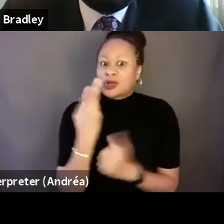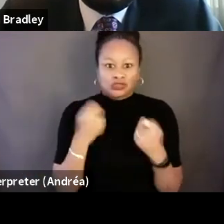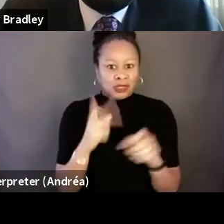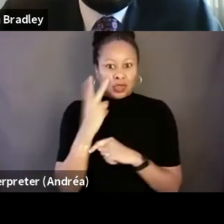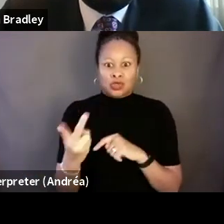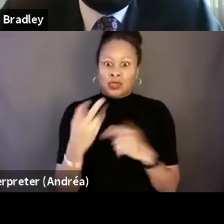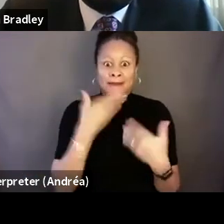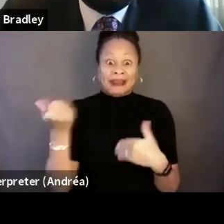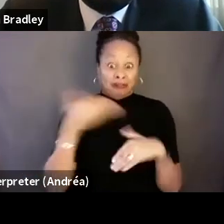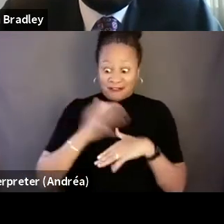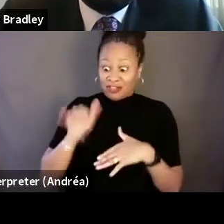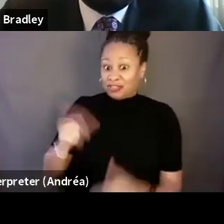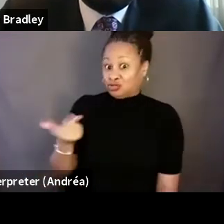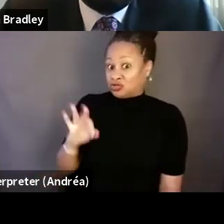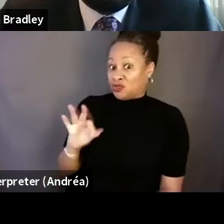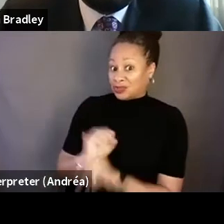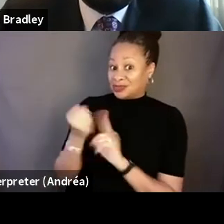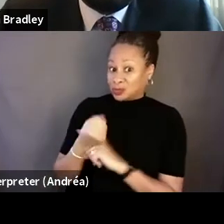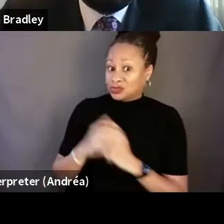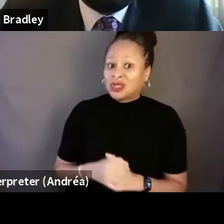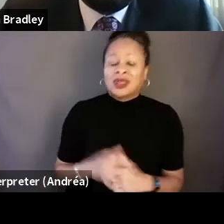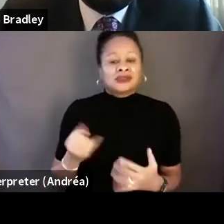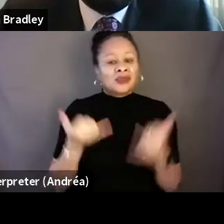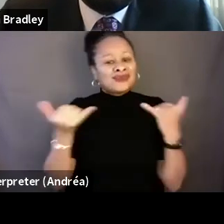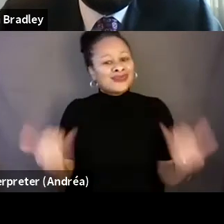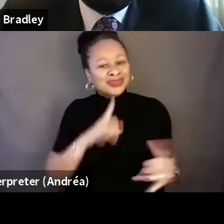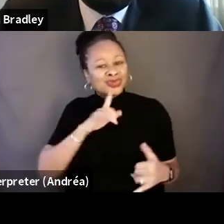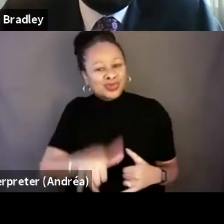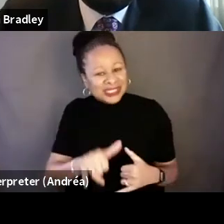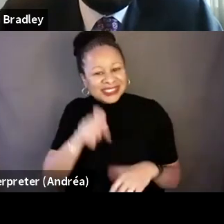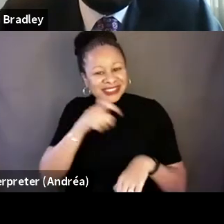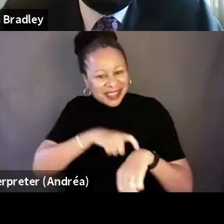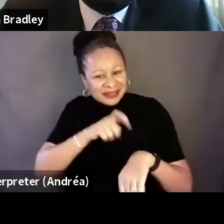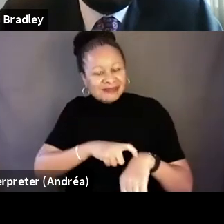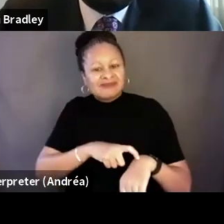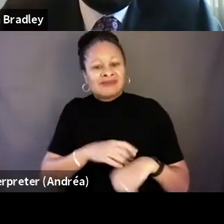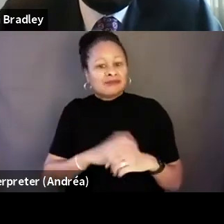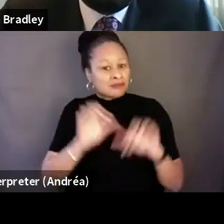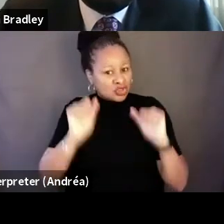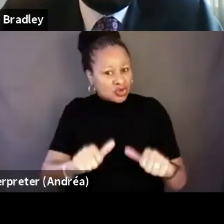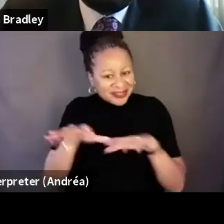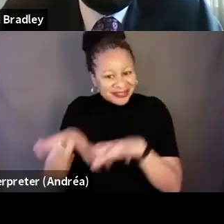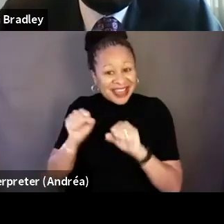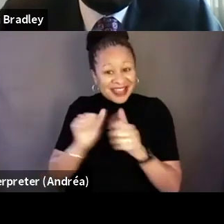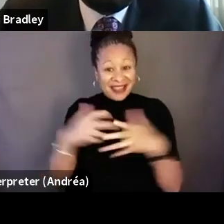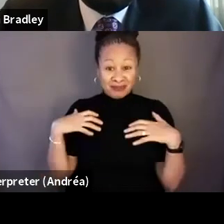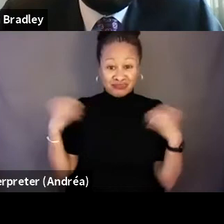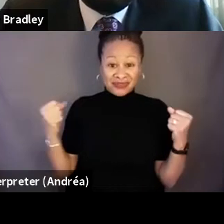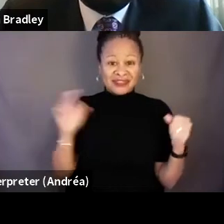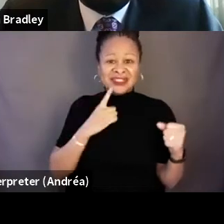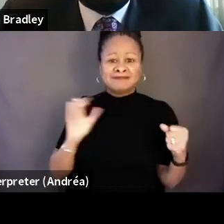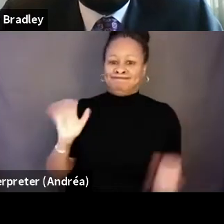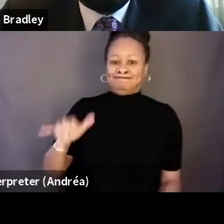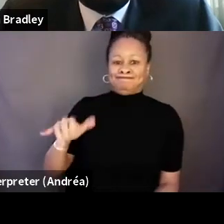trying to look good after this. And now is really the time that you can take that bravery and say,